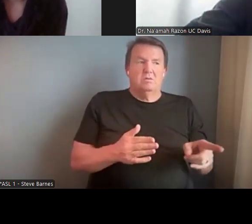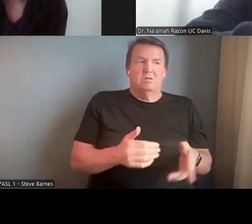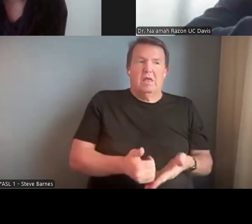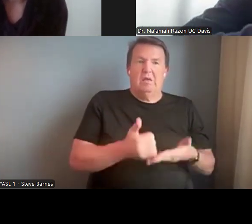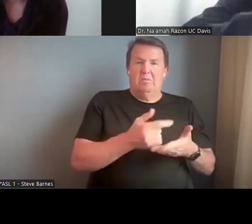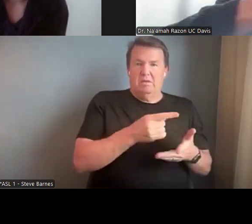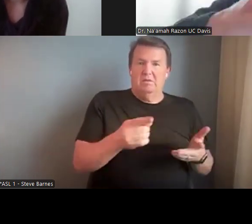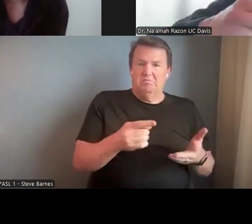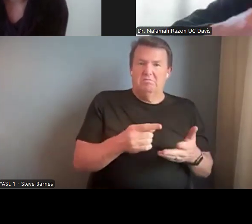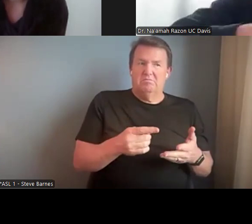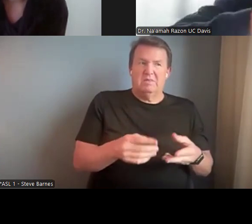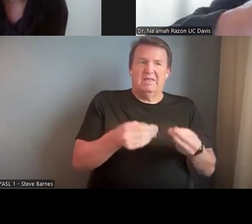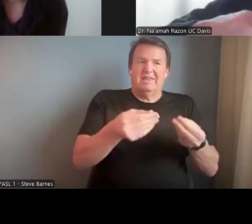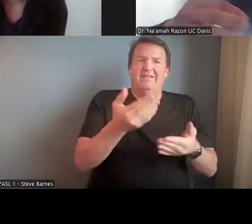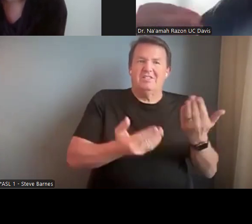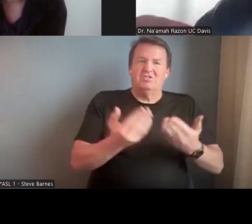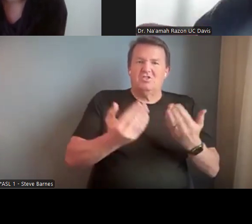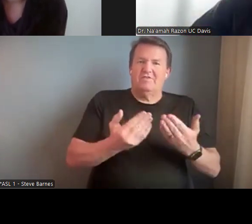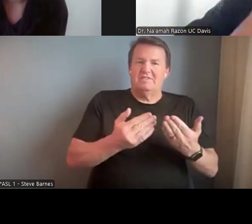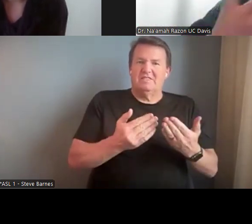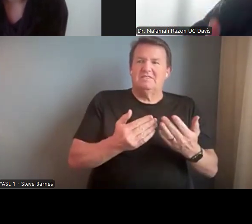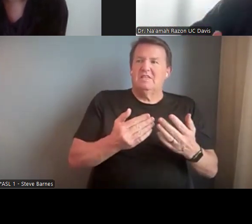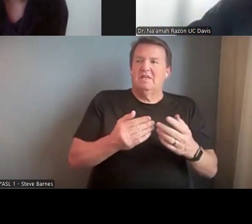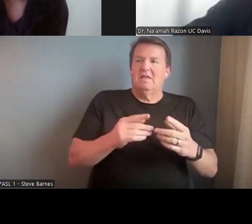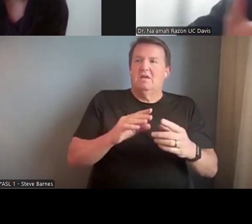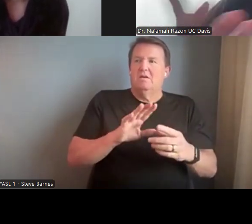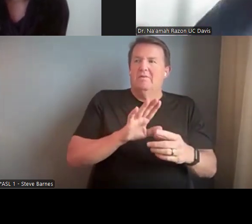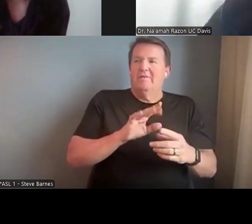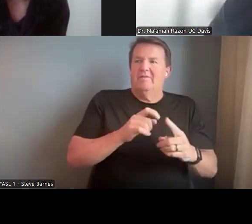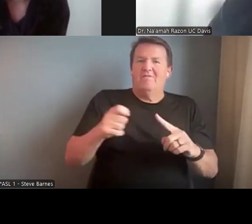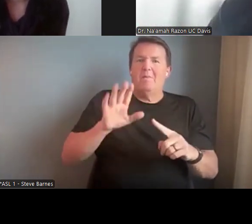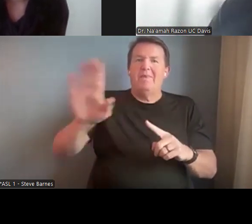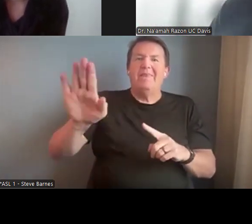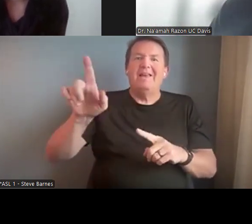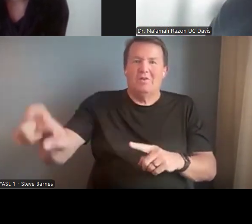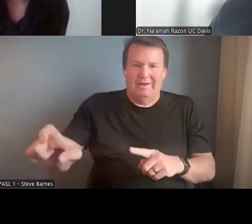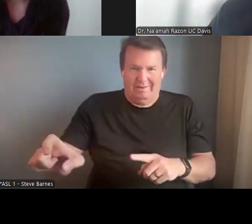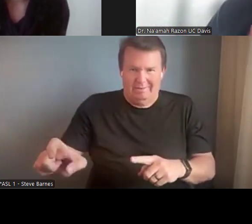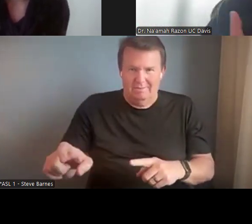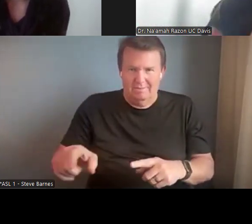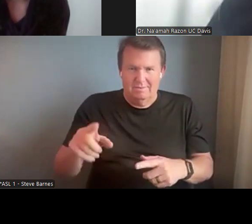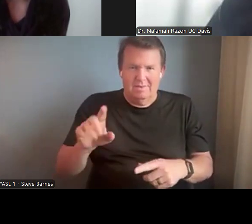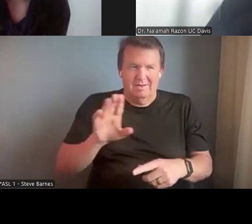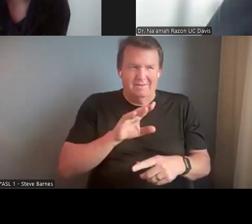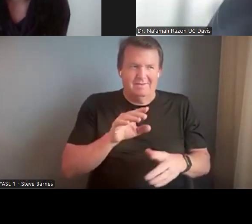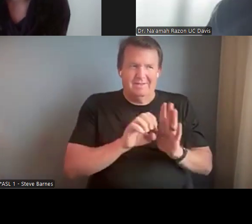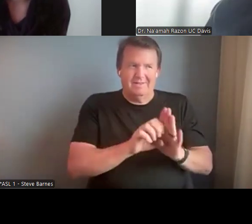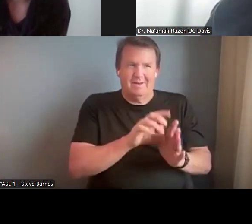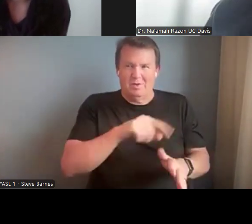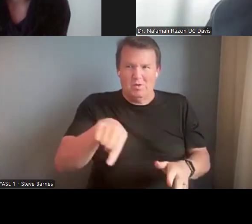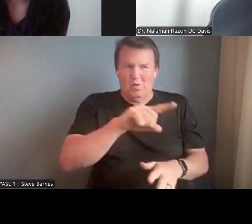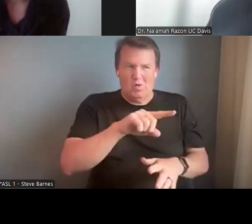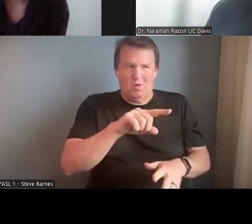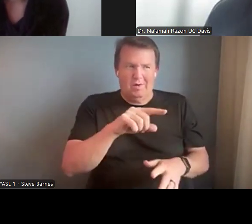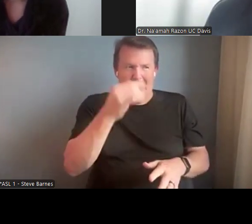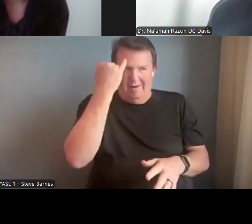are, rather than hoping that people kind of navigate these services because of all the barriers that some of you have brought up around feeling like this is not something that